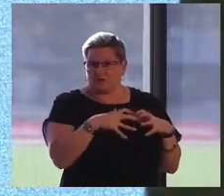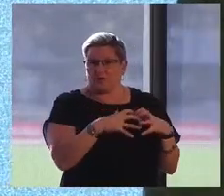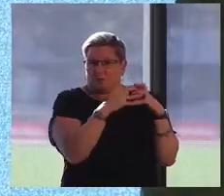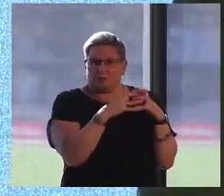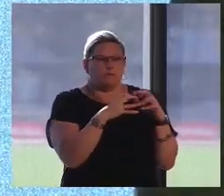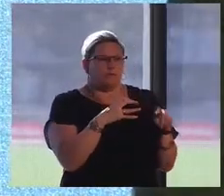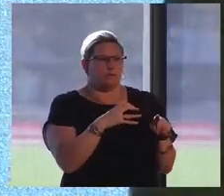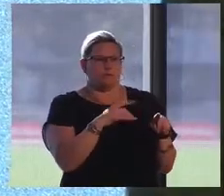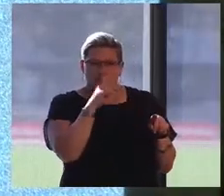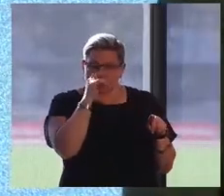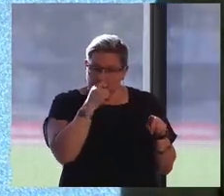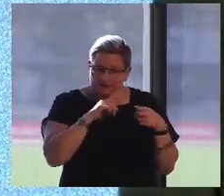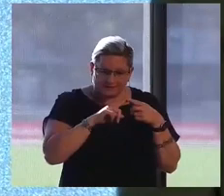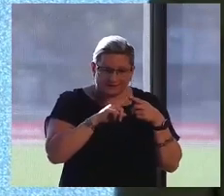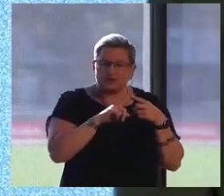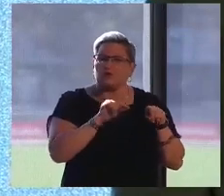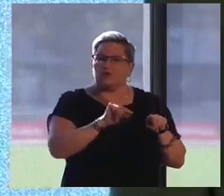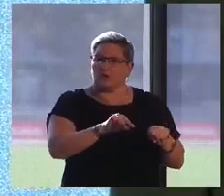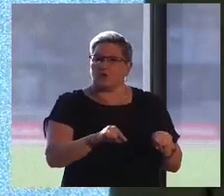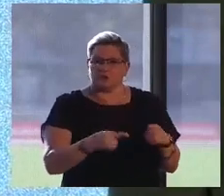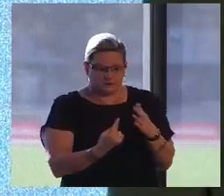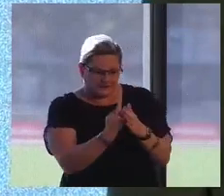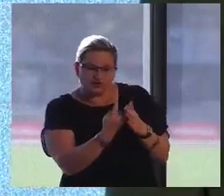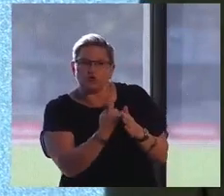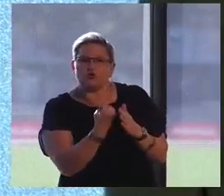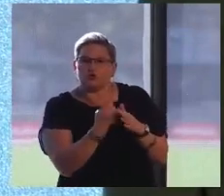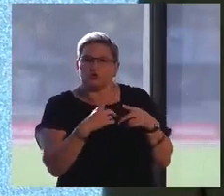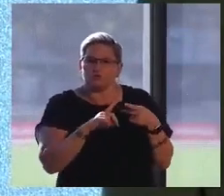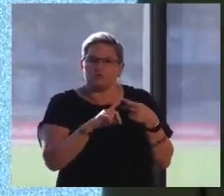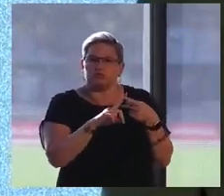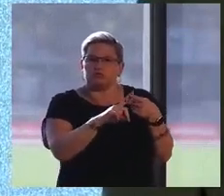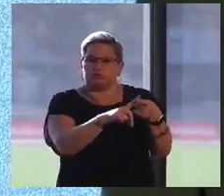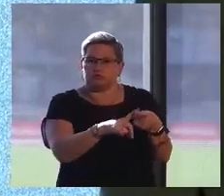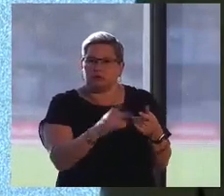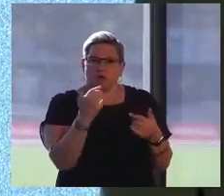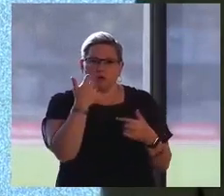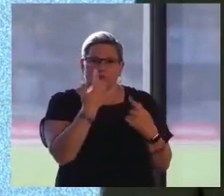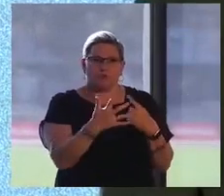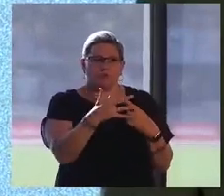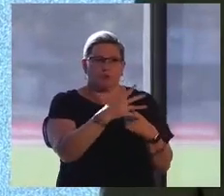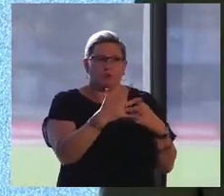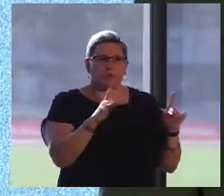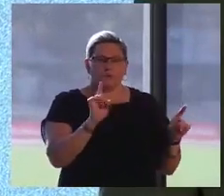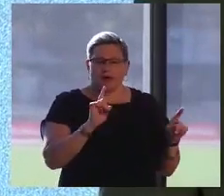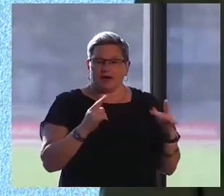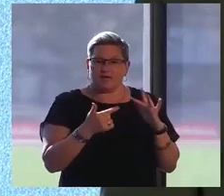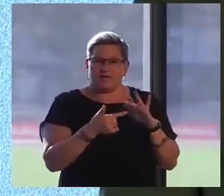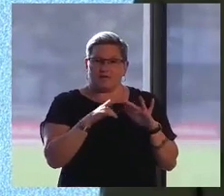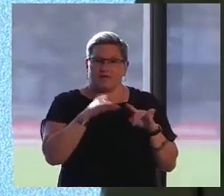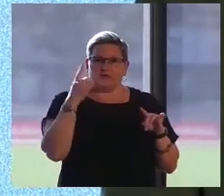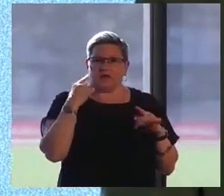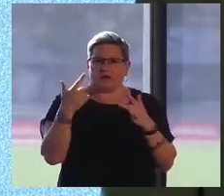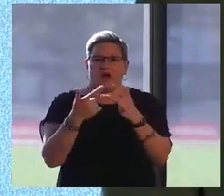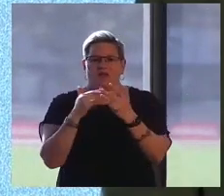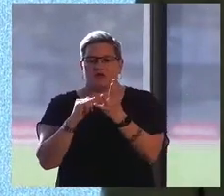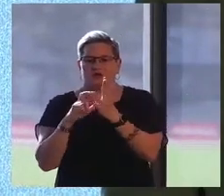been more important. But I think coming at from a sector outside, I'd actually come from social services and prior to